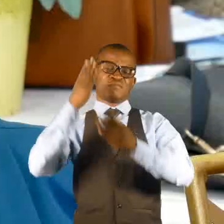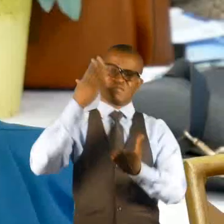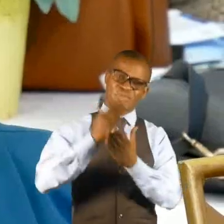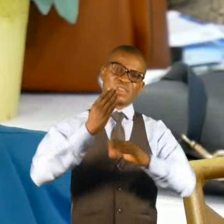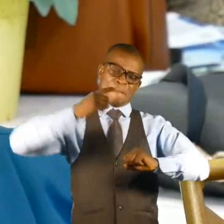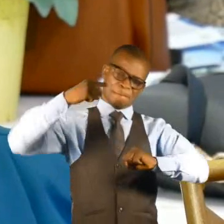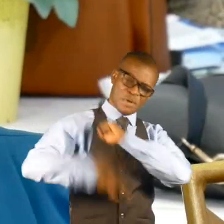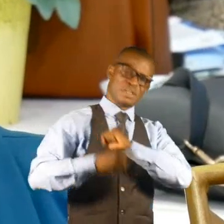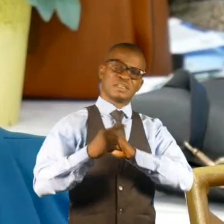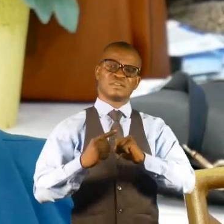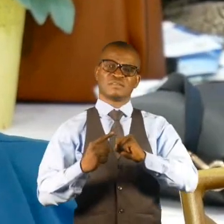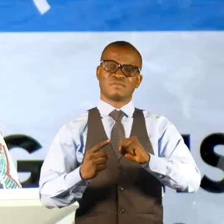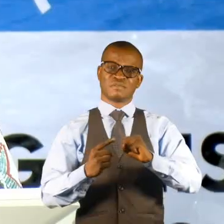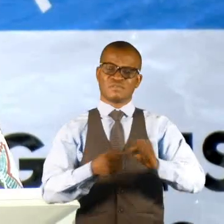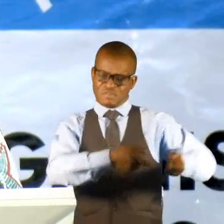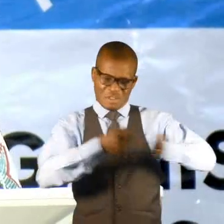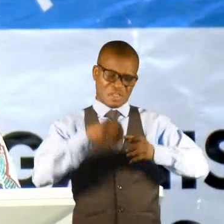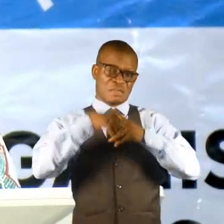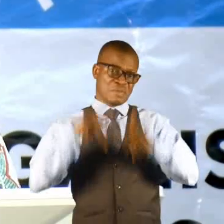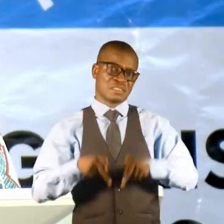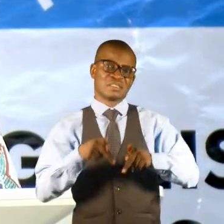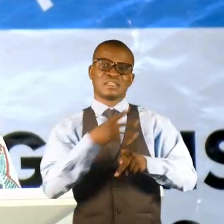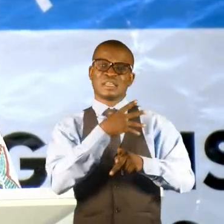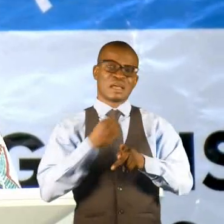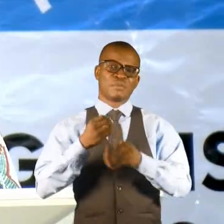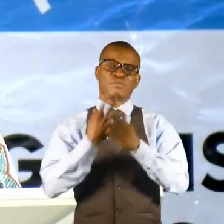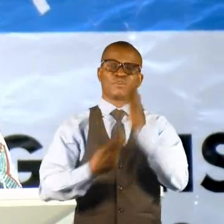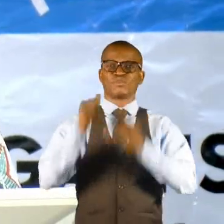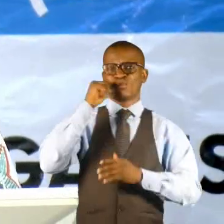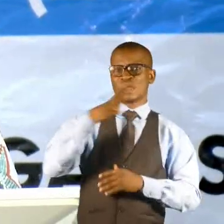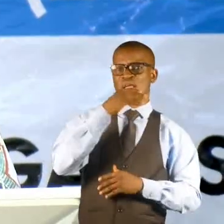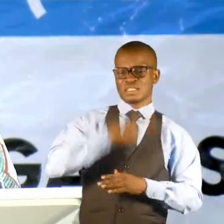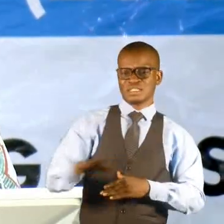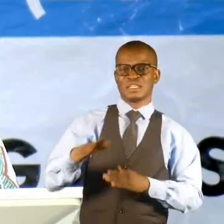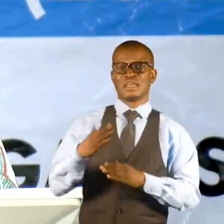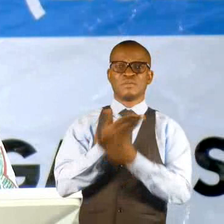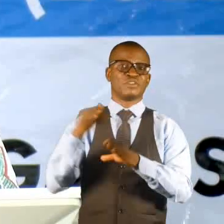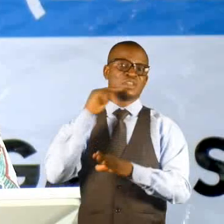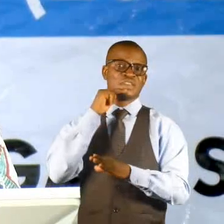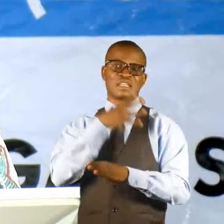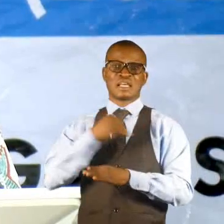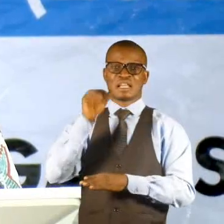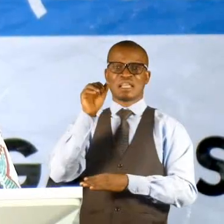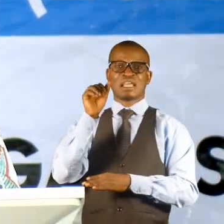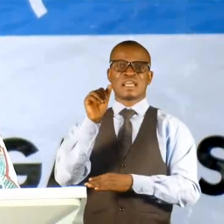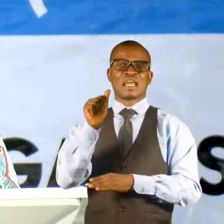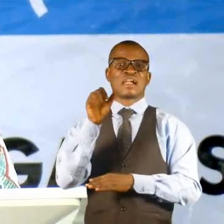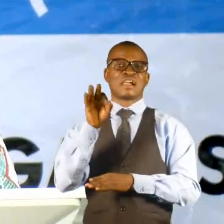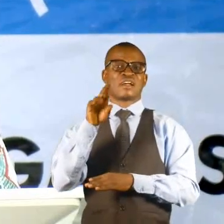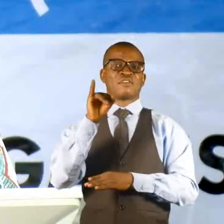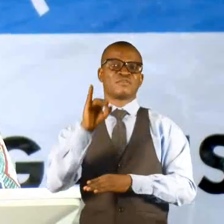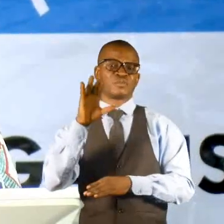suppress, and punish trafficking in persons, especially women and children, between Nigeria and the Republic of Ivory Coast and